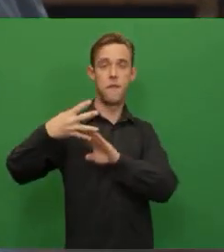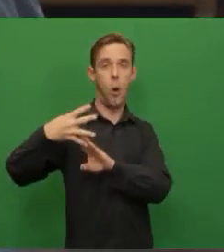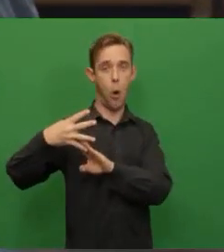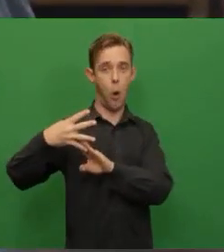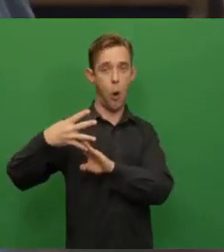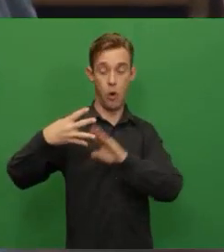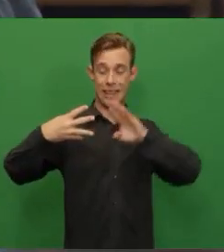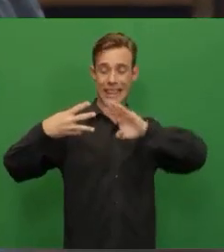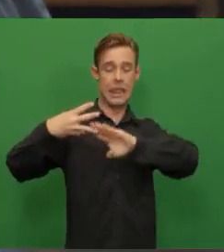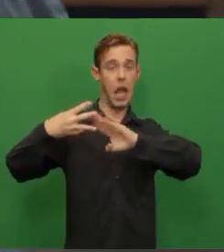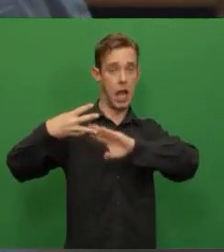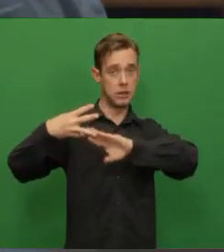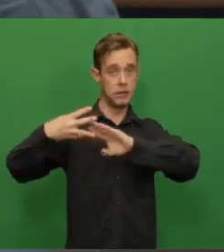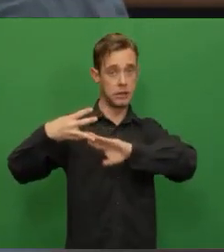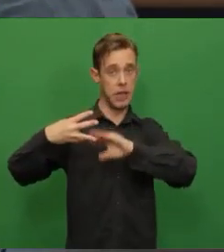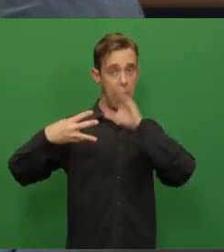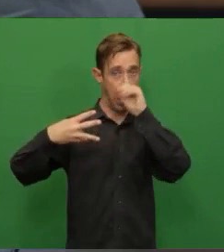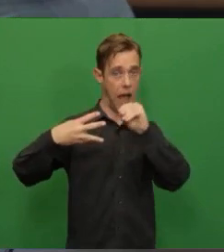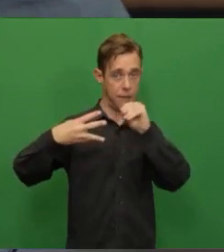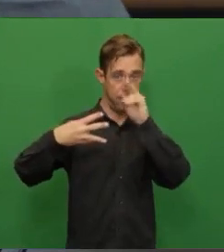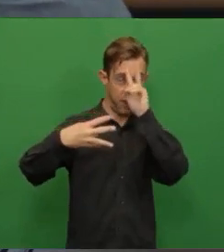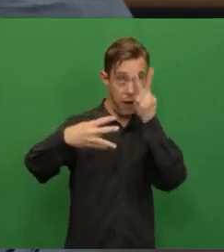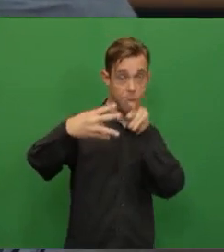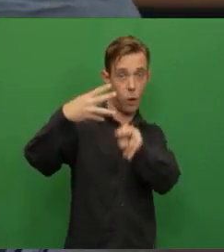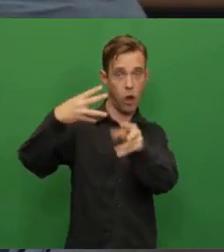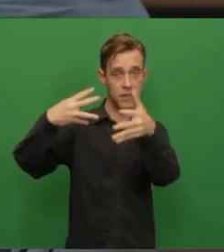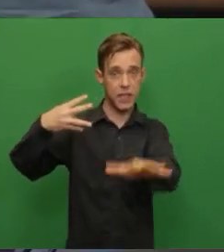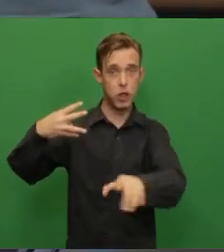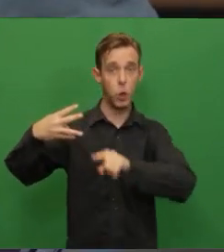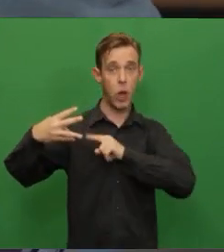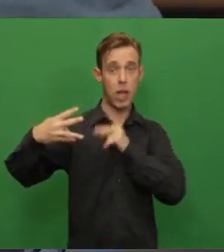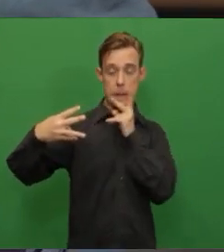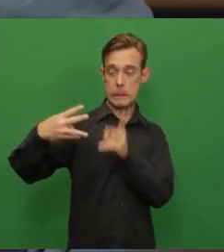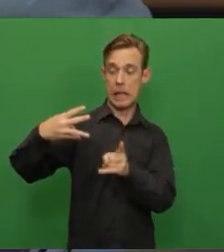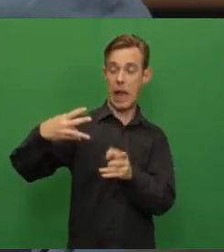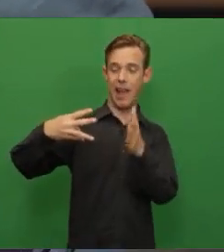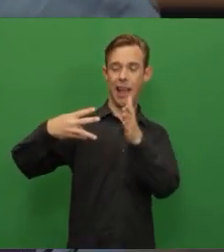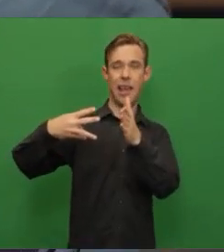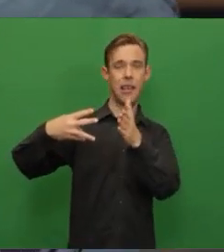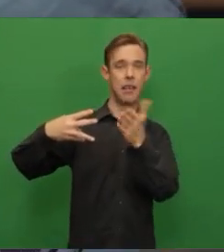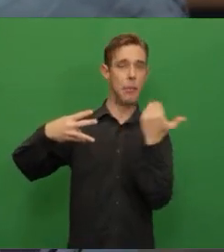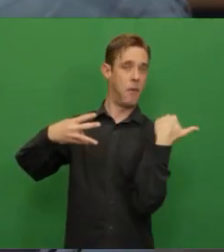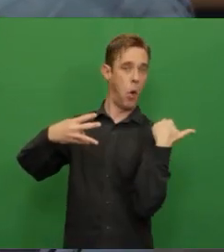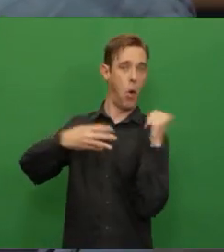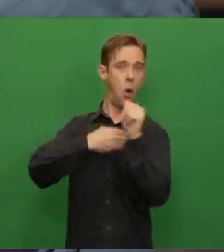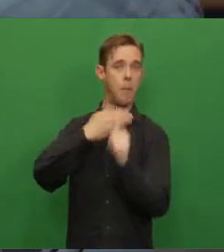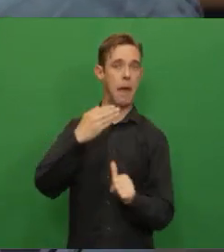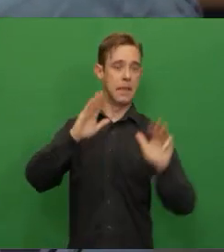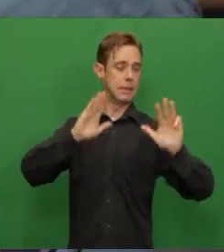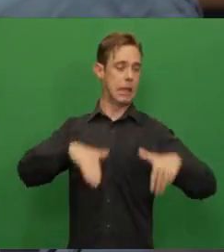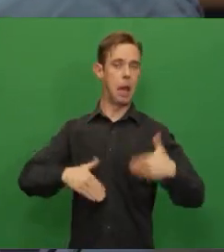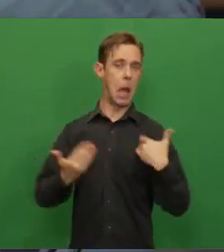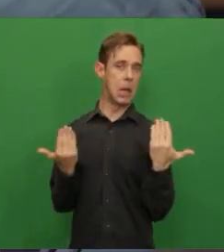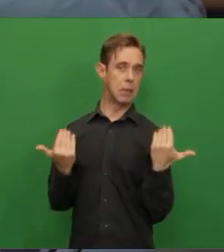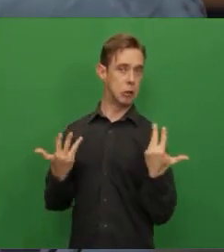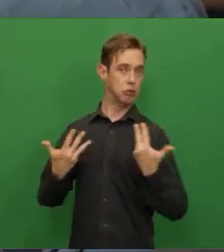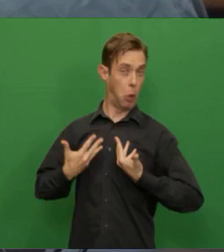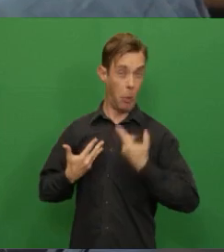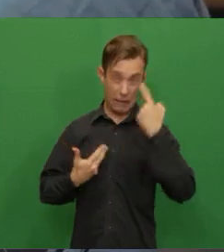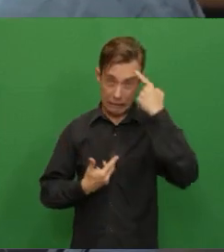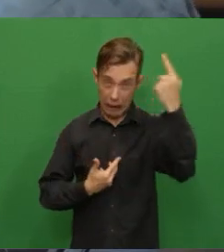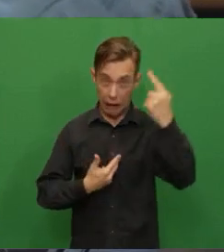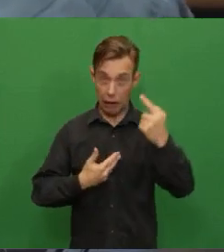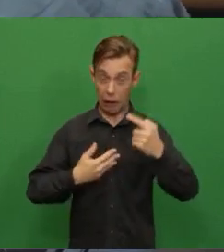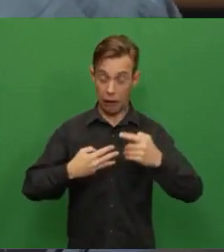economic data was less favorable than you'd expected in September, but do you expect growth in the third quarter?